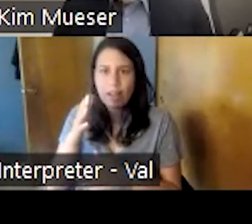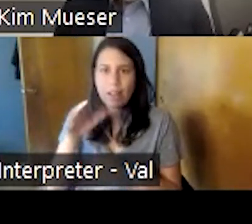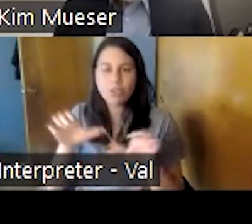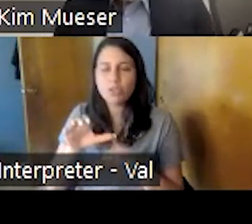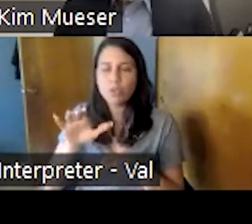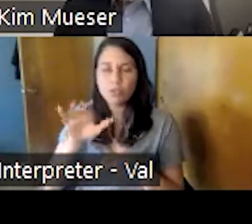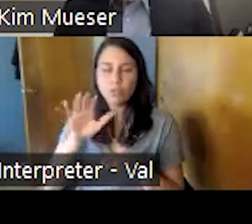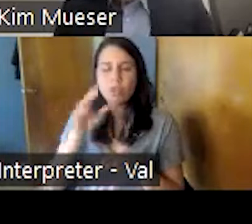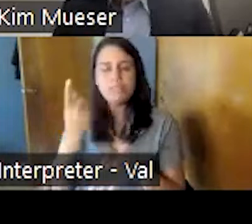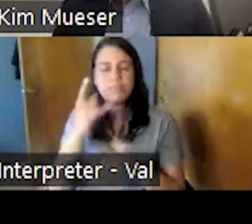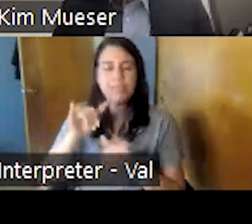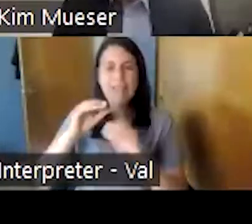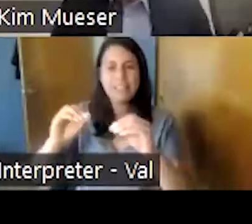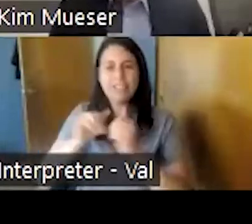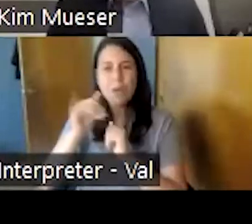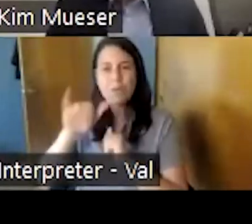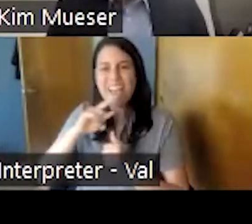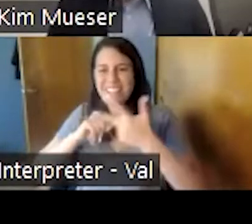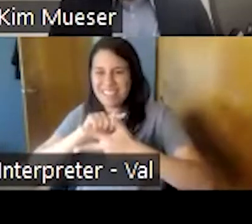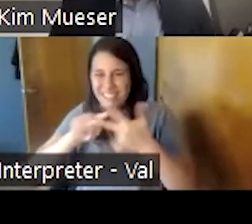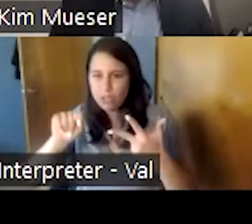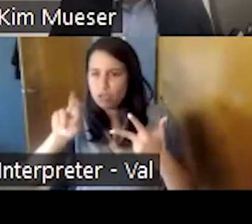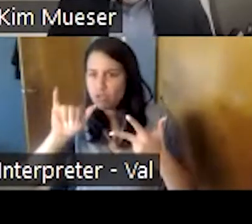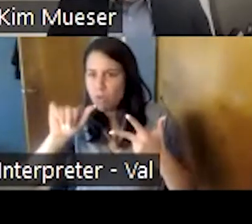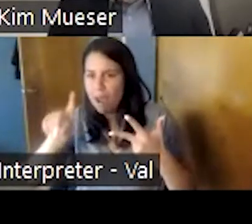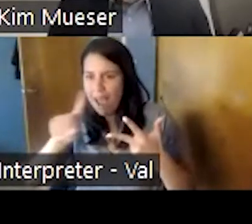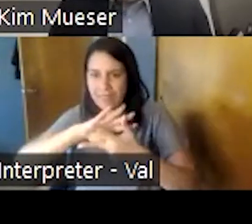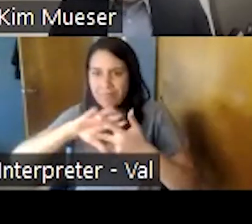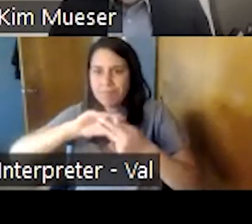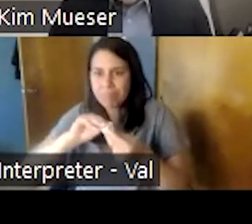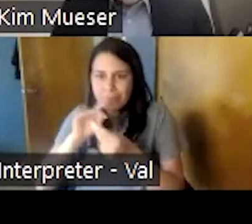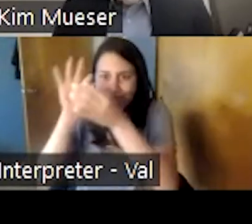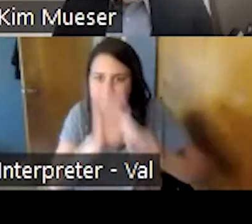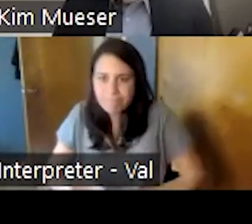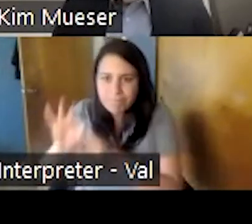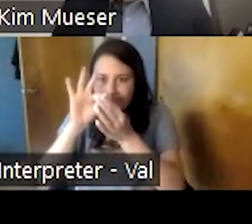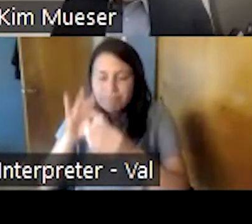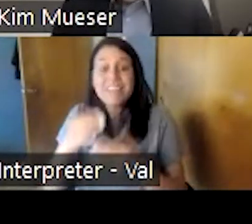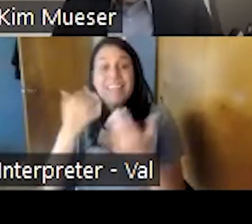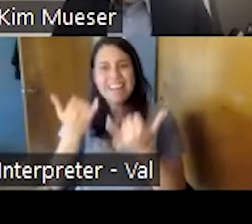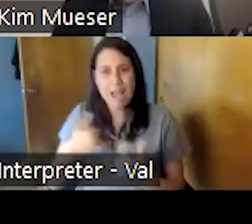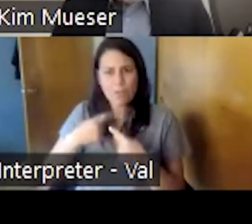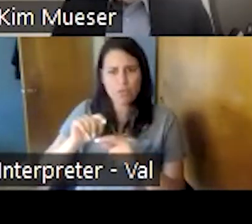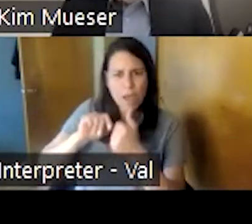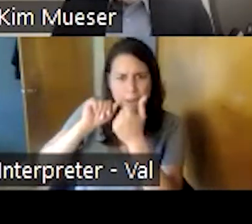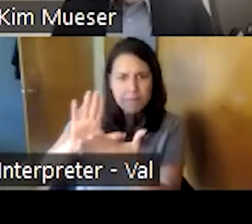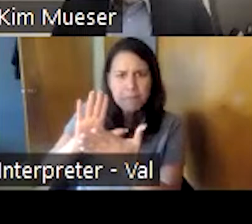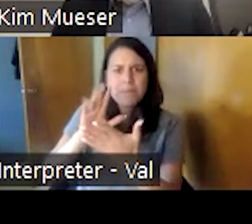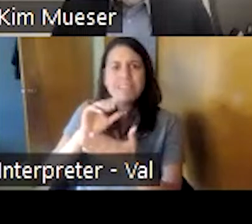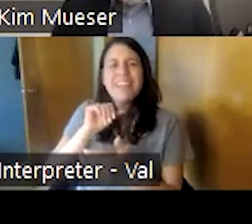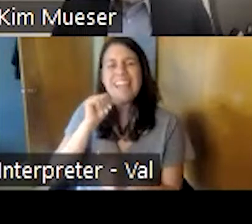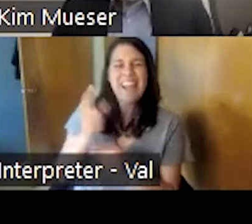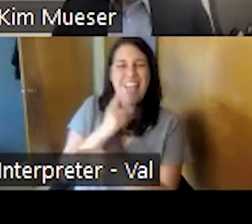triad. And then what we do is we introduce them to common inaccurate ways of thinking. These are often called